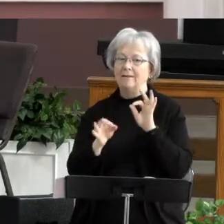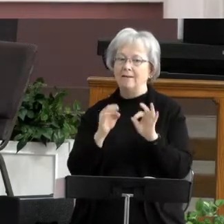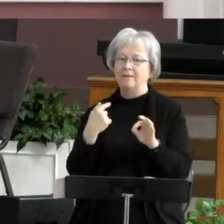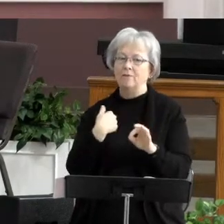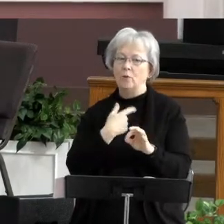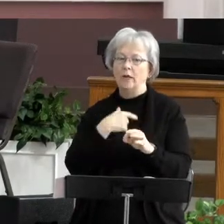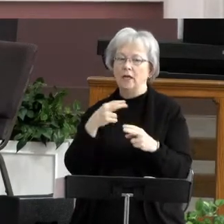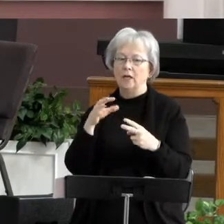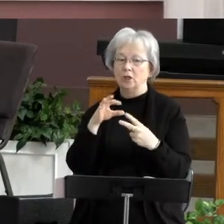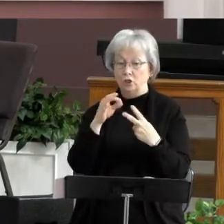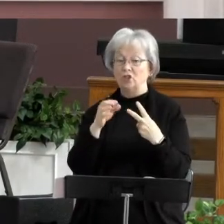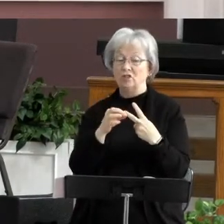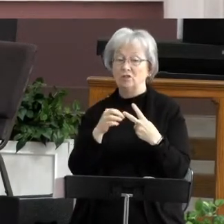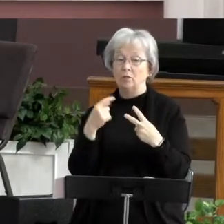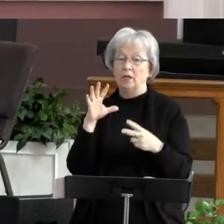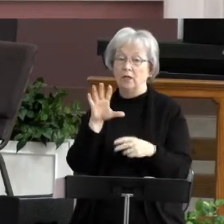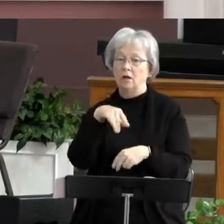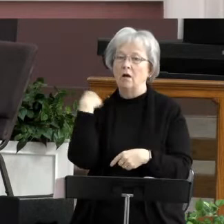to rejoice about.